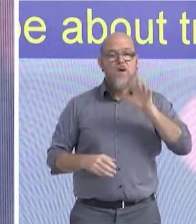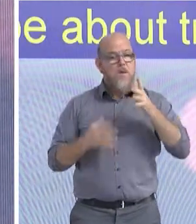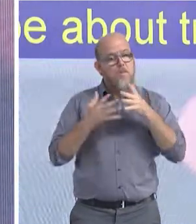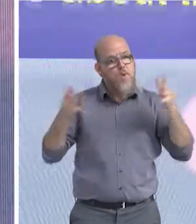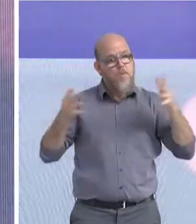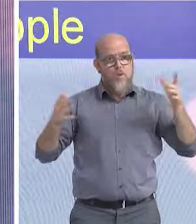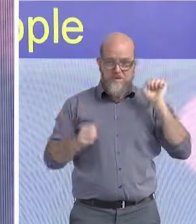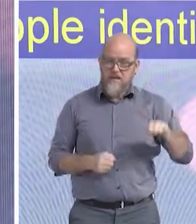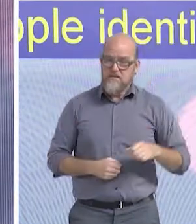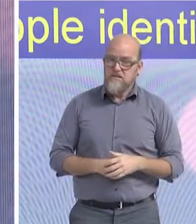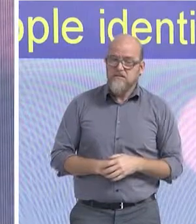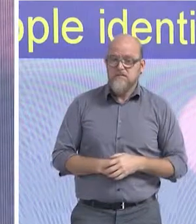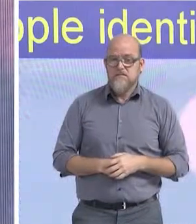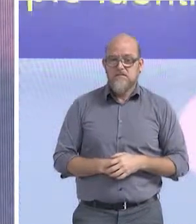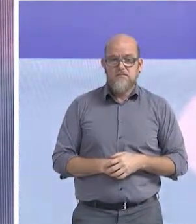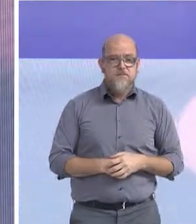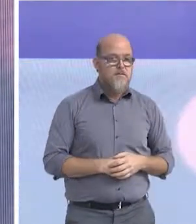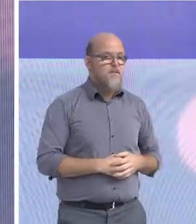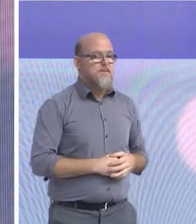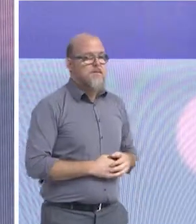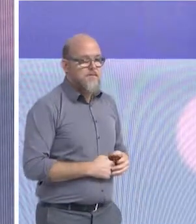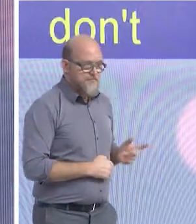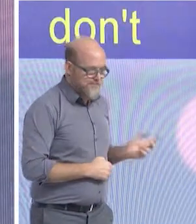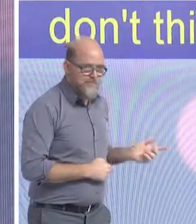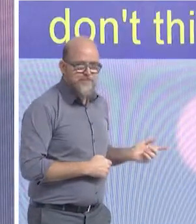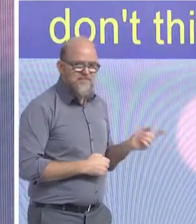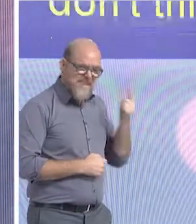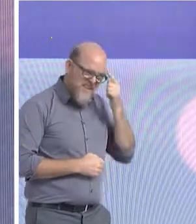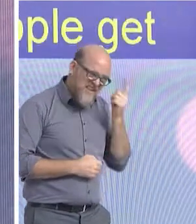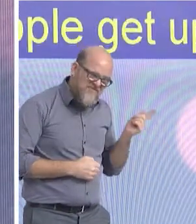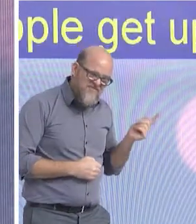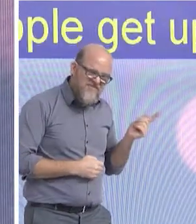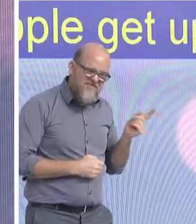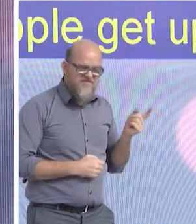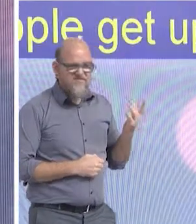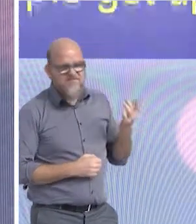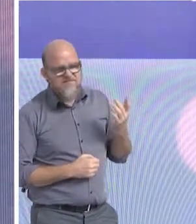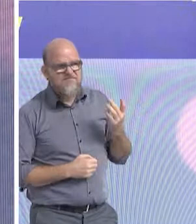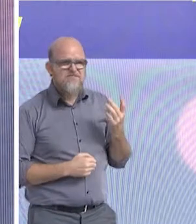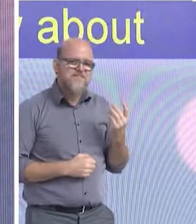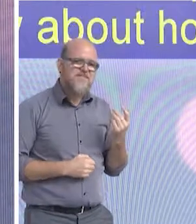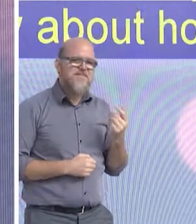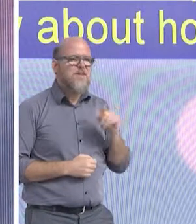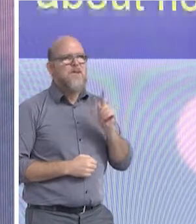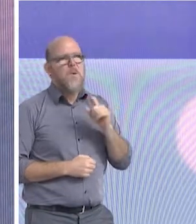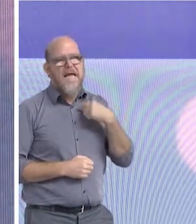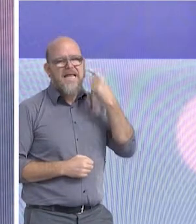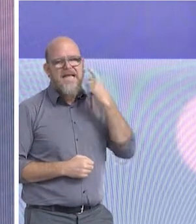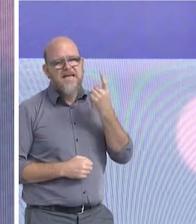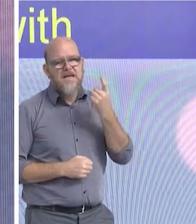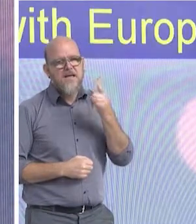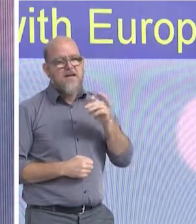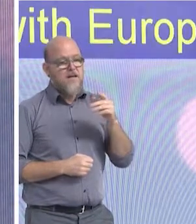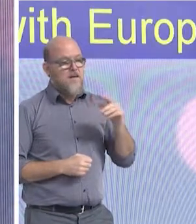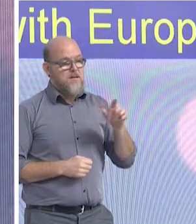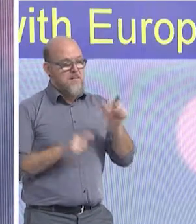with Europe. I don't think too many people get up in the morning and worry about how much they identify with Europe. I think most people get up and hope they have a job to go to,